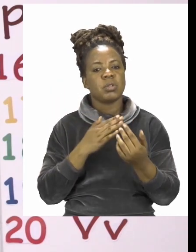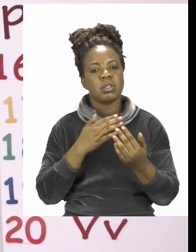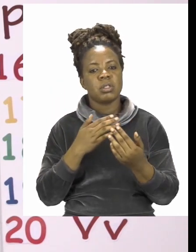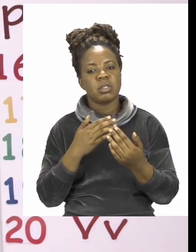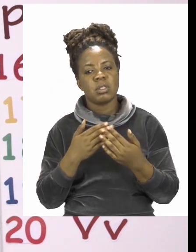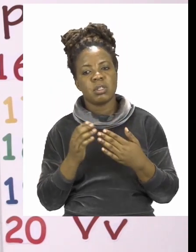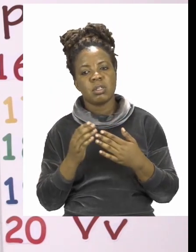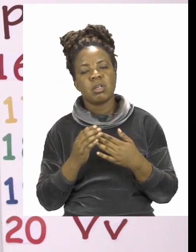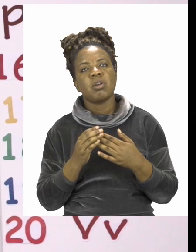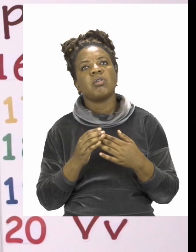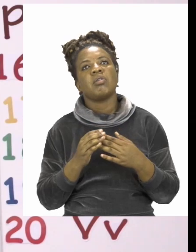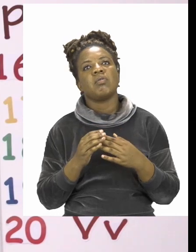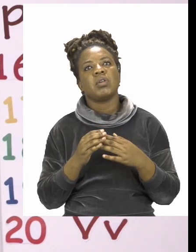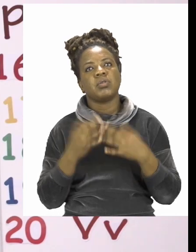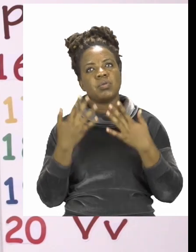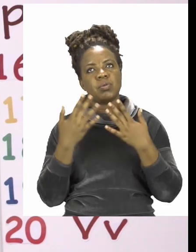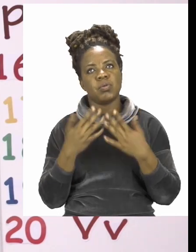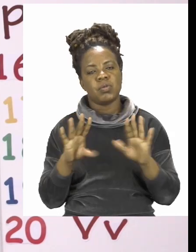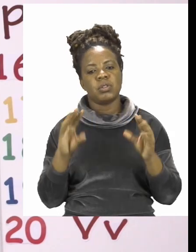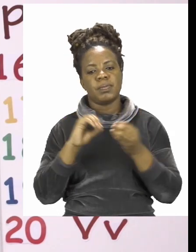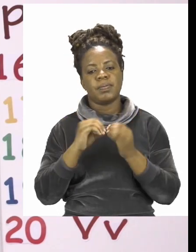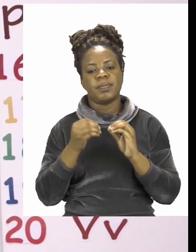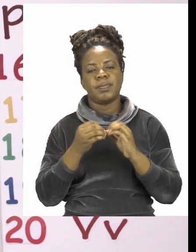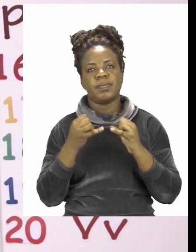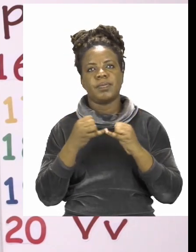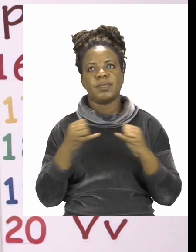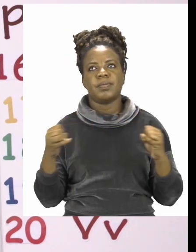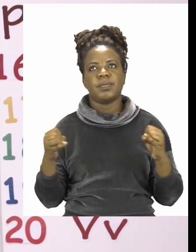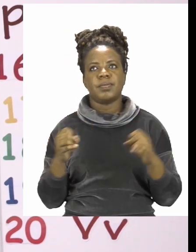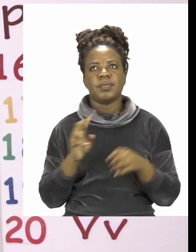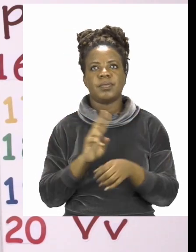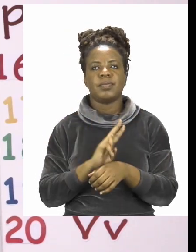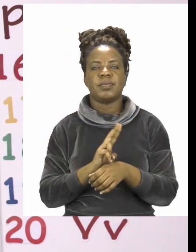lines. I'll see you soon after the advert break.